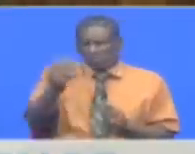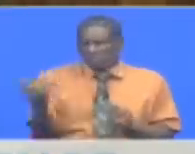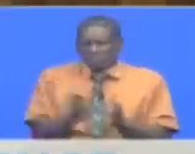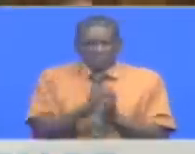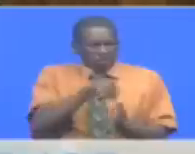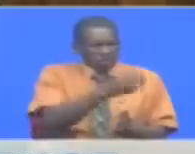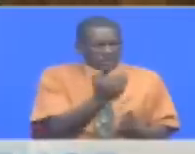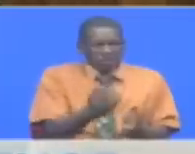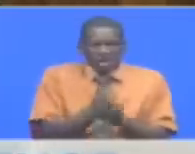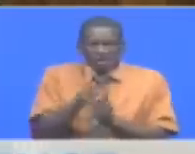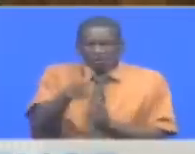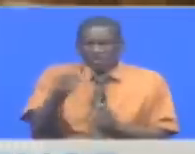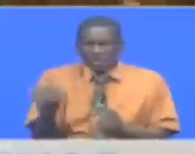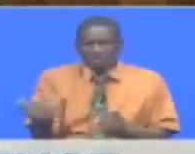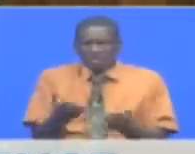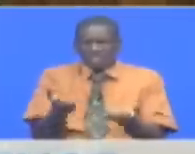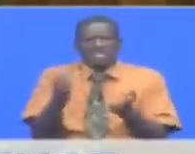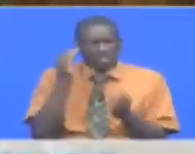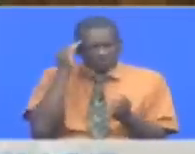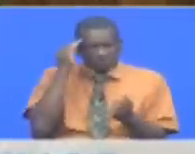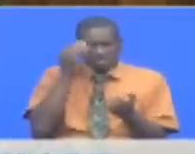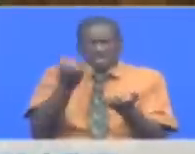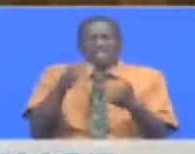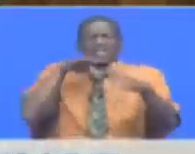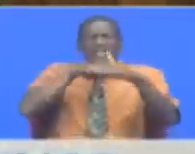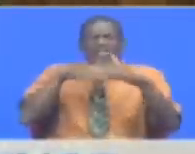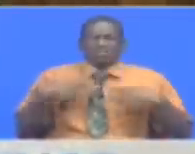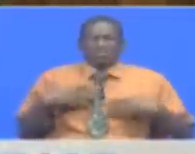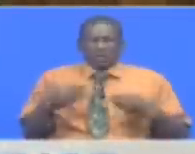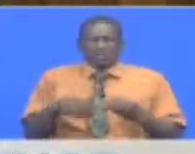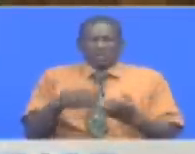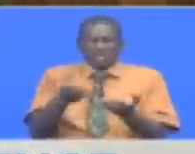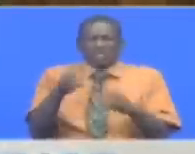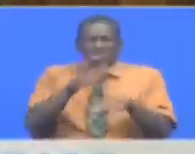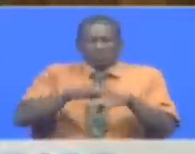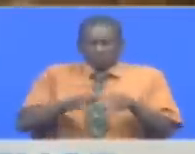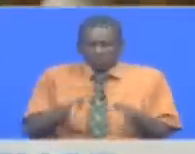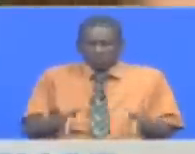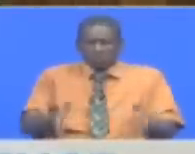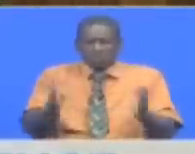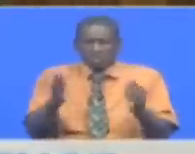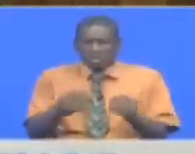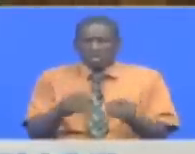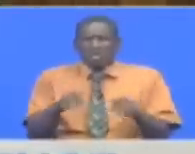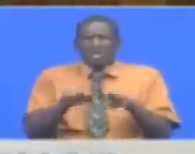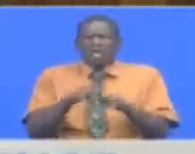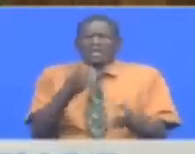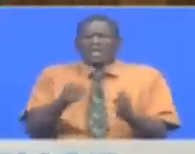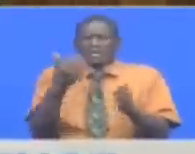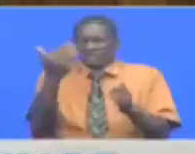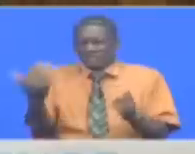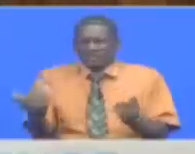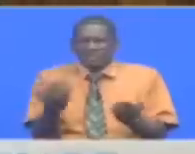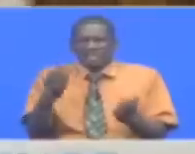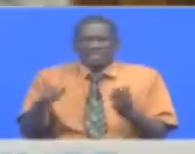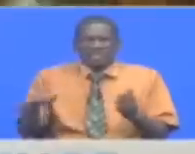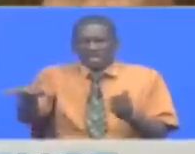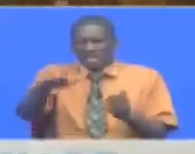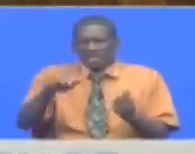and your child needs an education, needs access to health, needs good roads, just like any other child in any other part of the